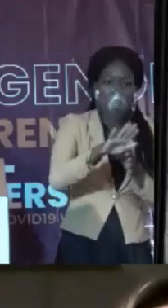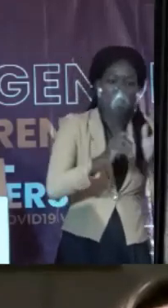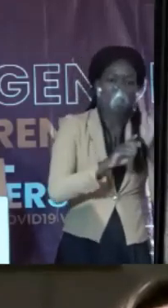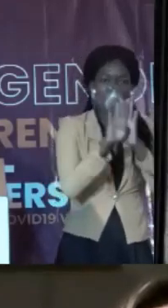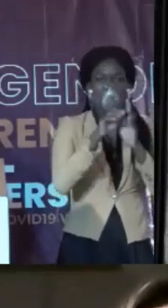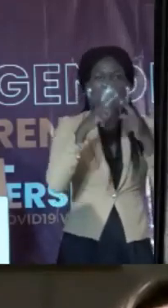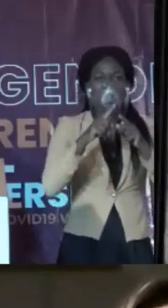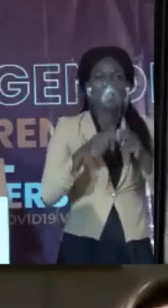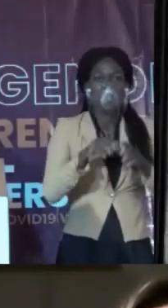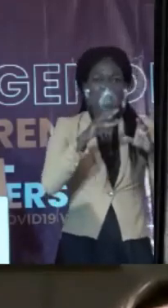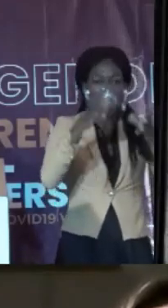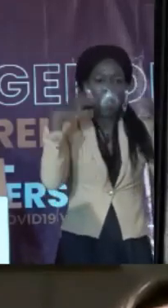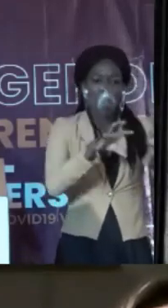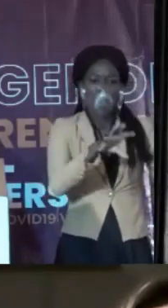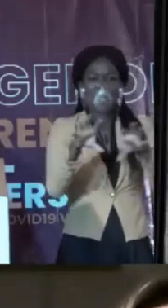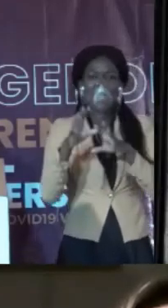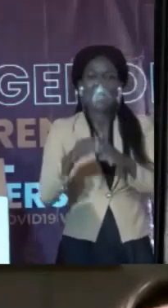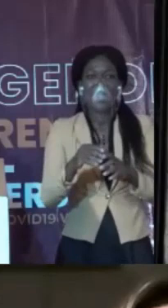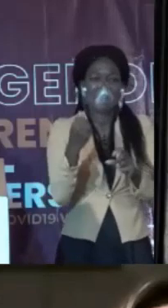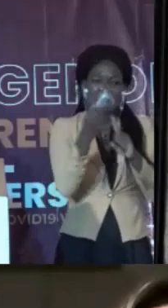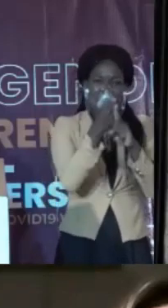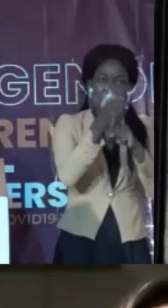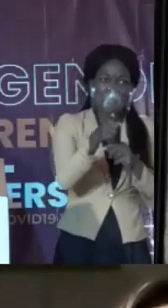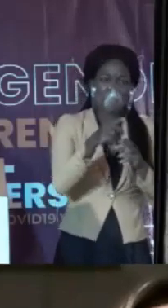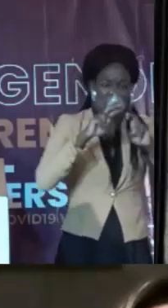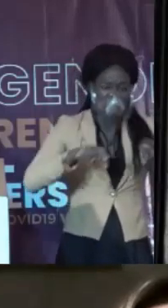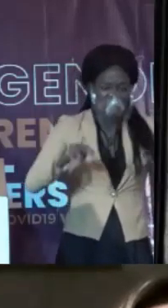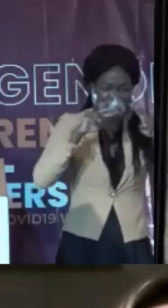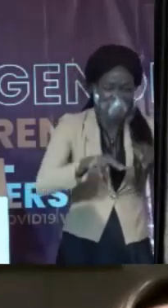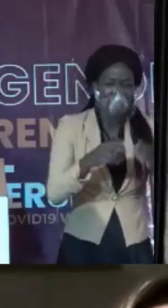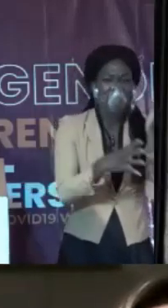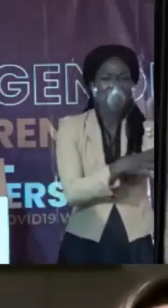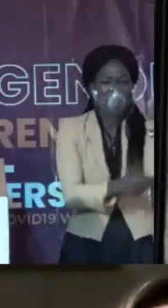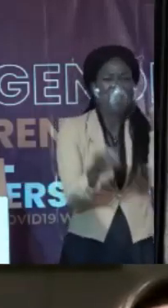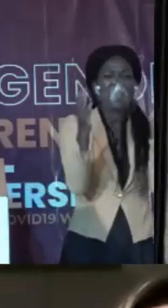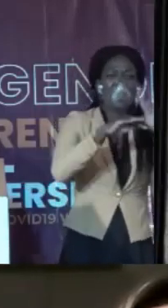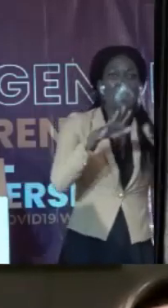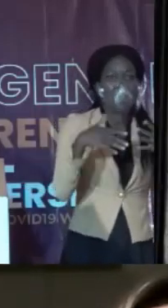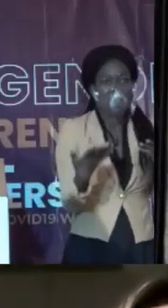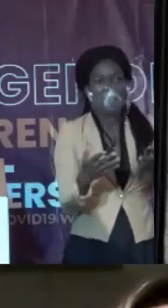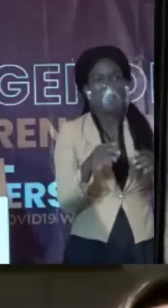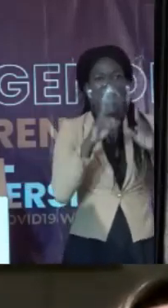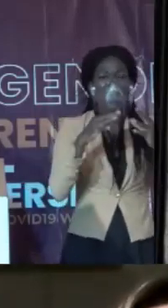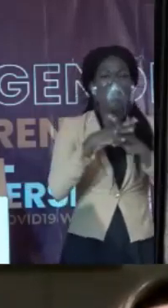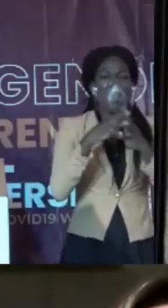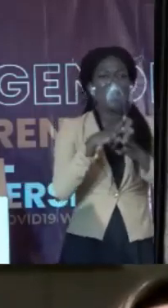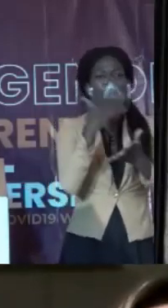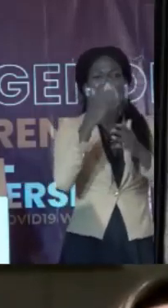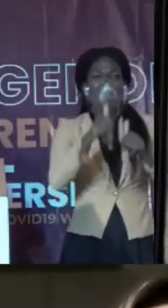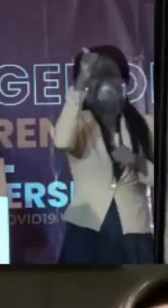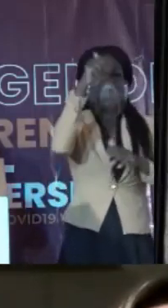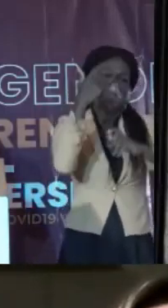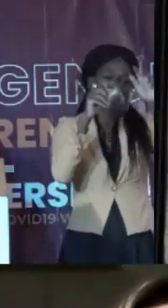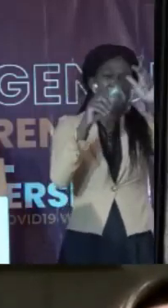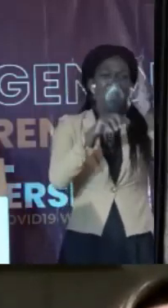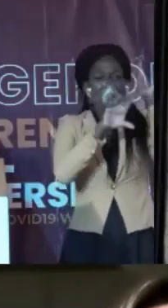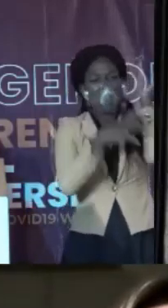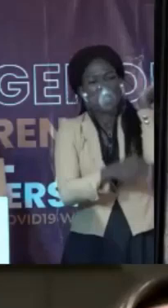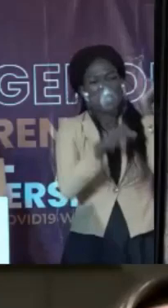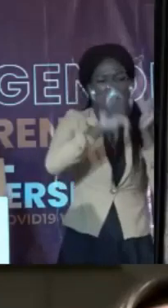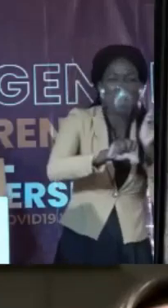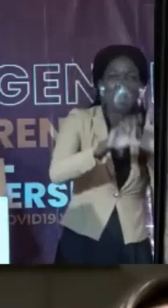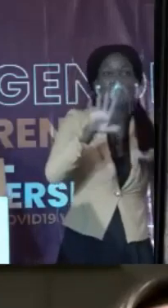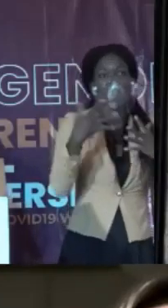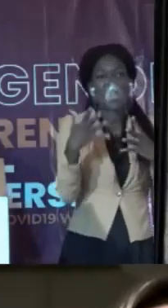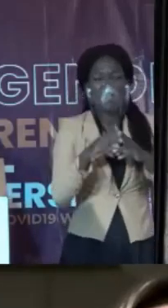and communities to tackle the root causes of poverty, injustice, and violence. Trocaire works in